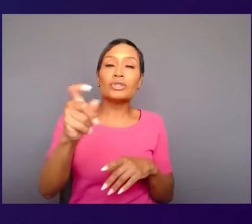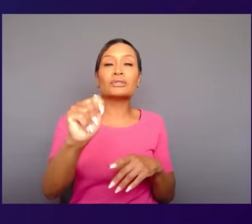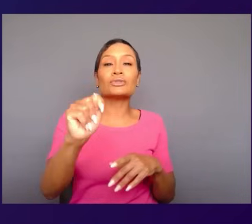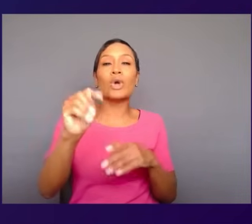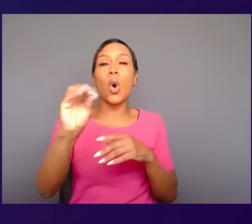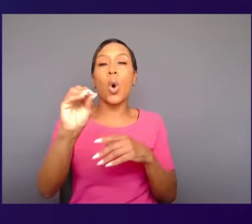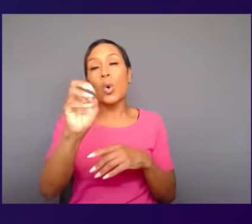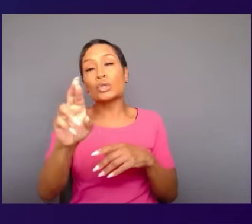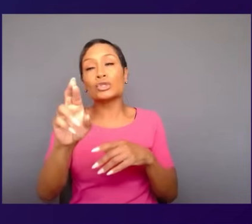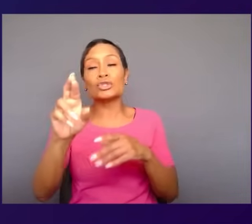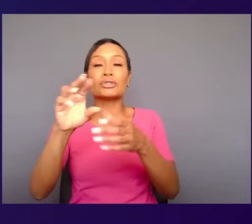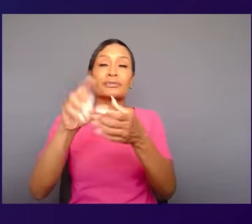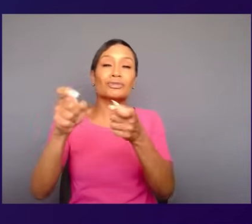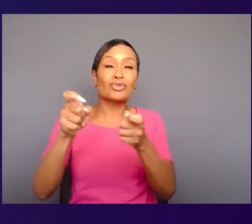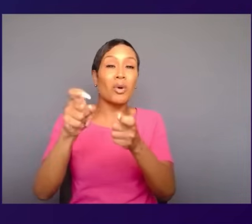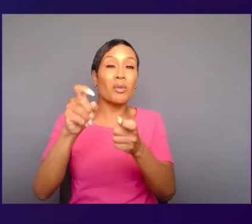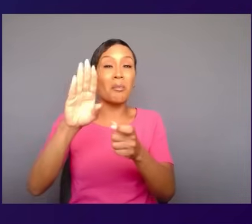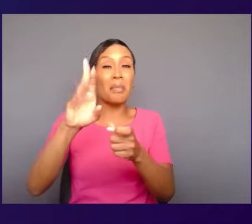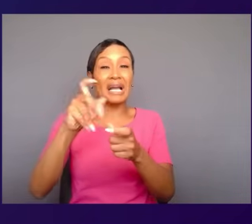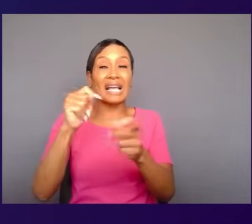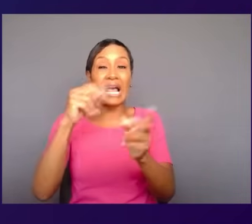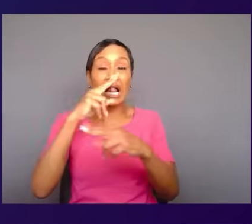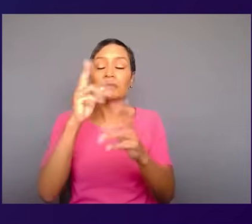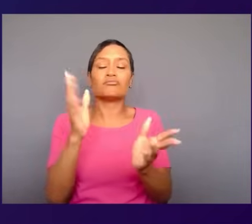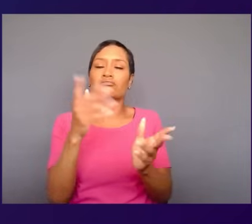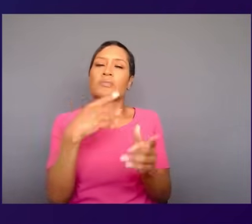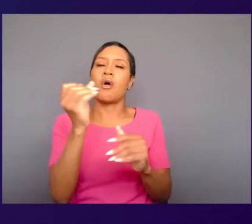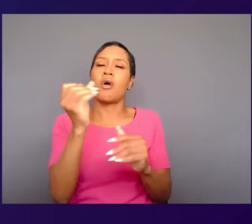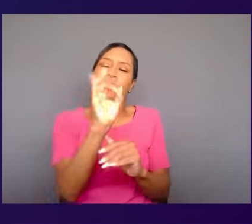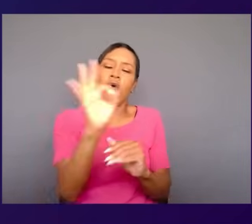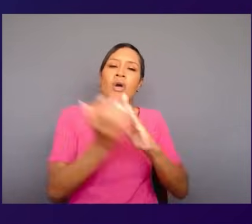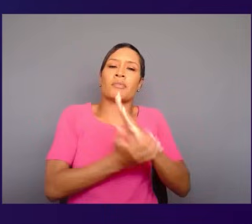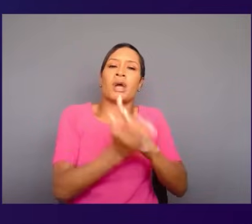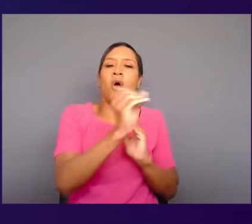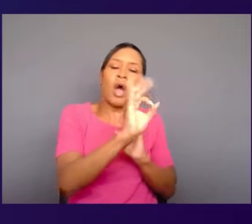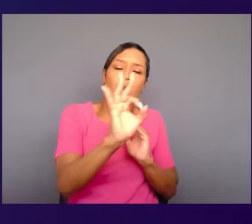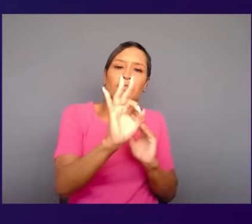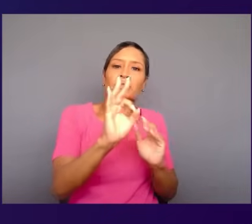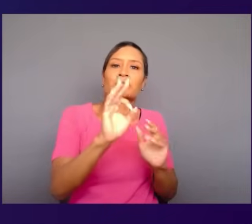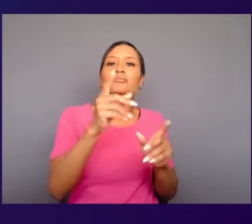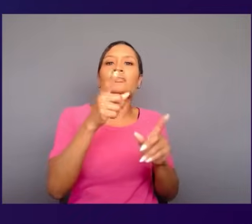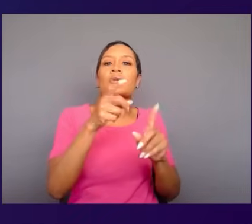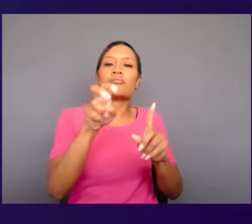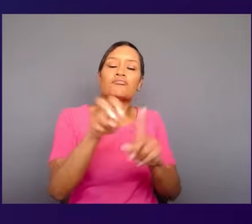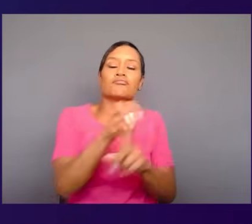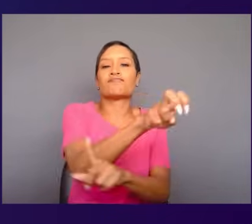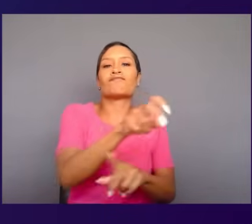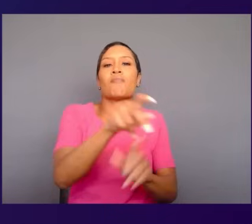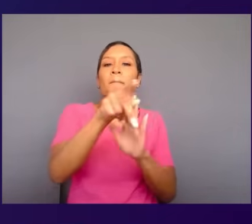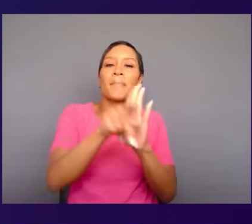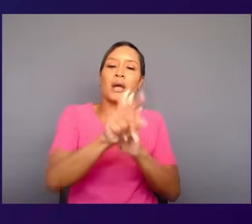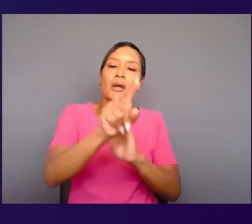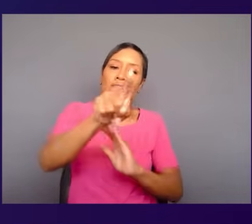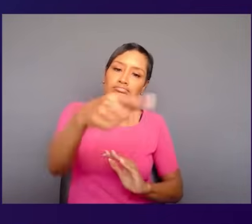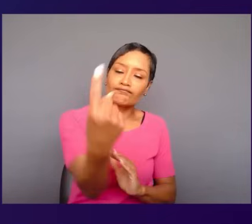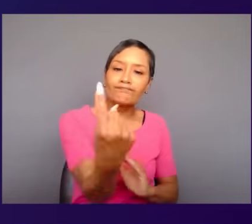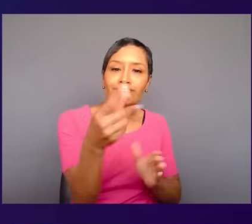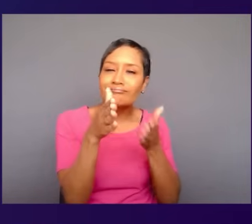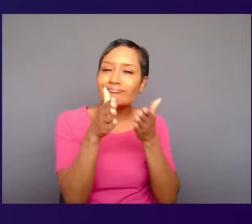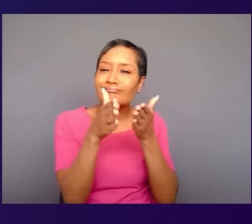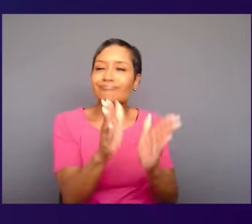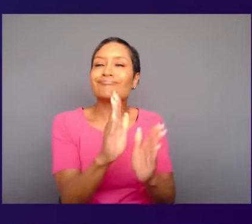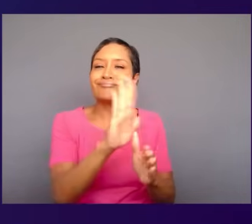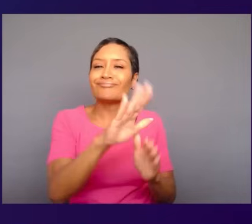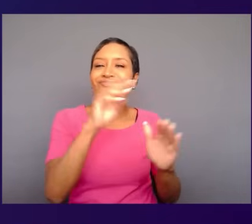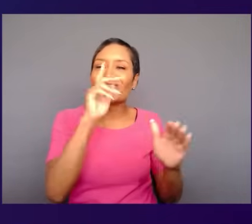bucket. So that's off by default for all new buckets, and that opts you into a policy-only method of doing